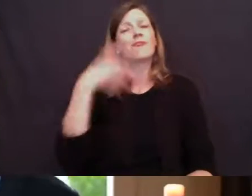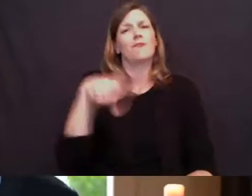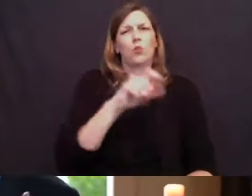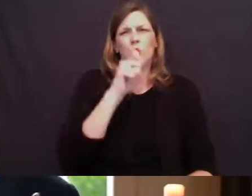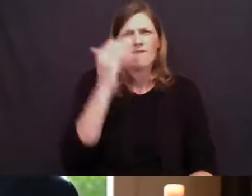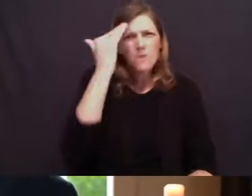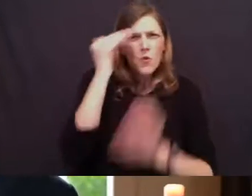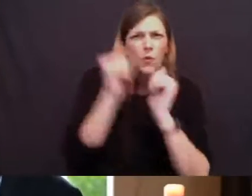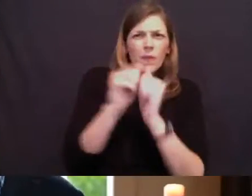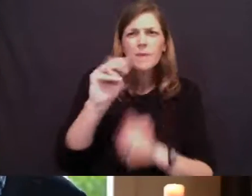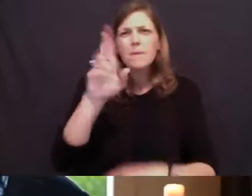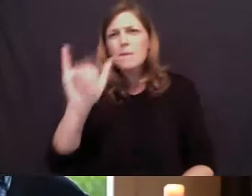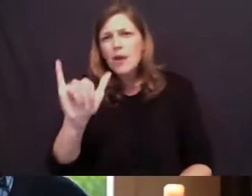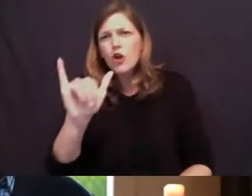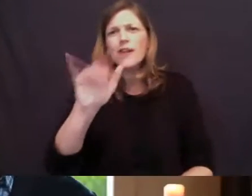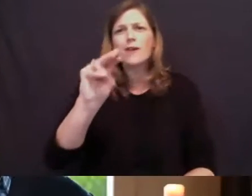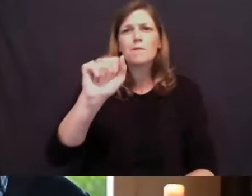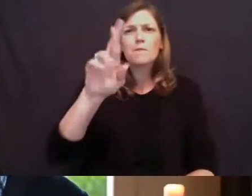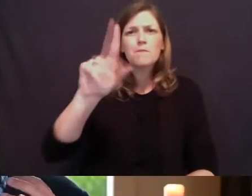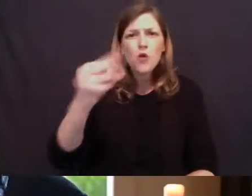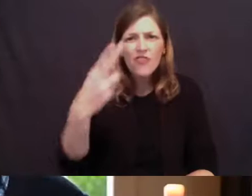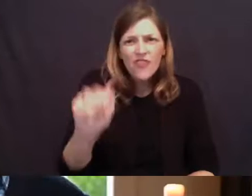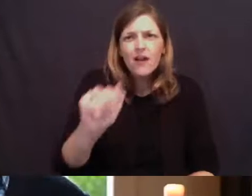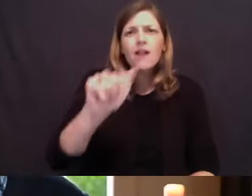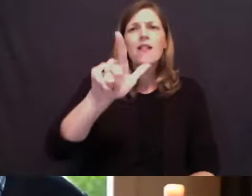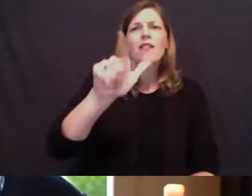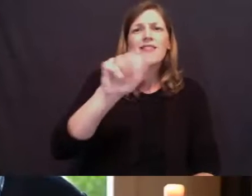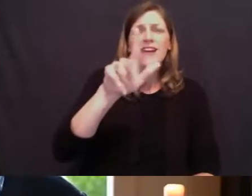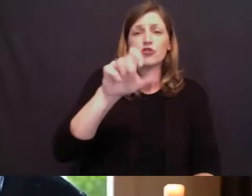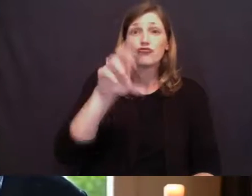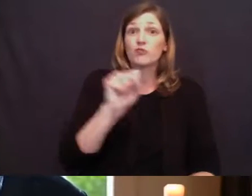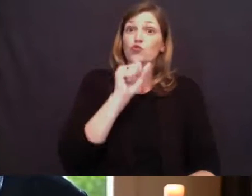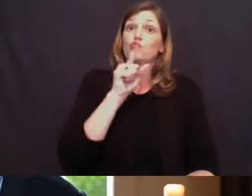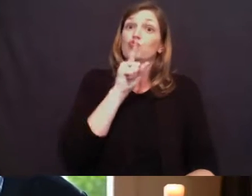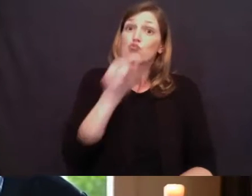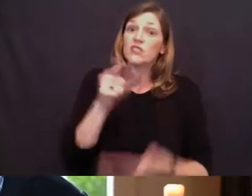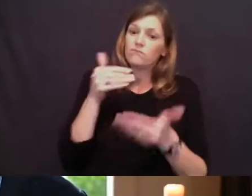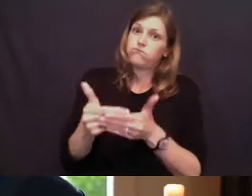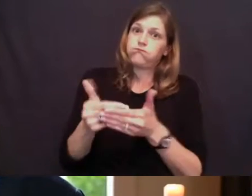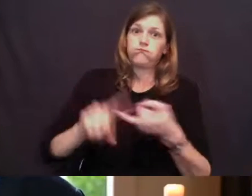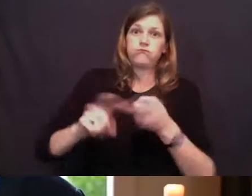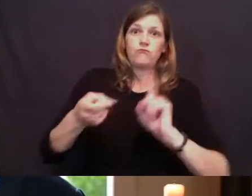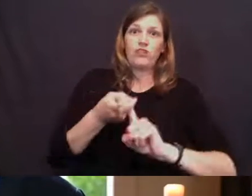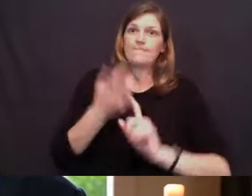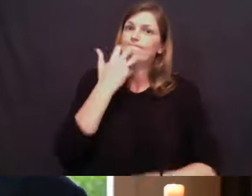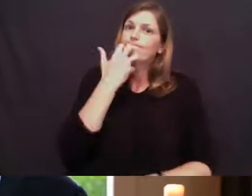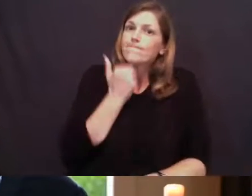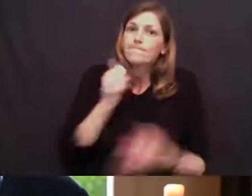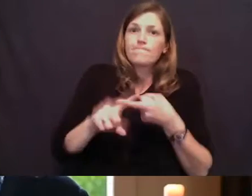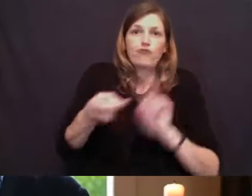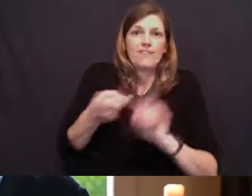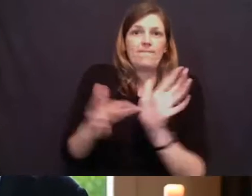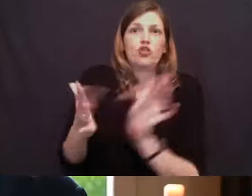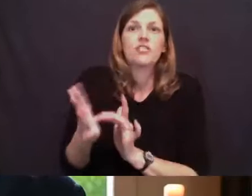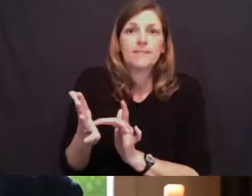who Mary and Martha and Lazarus are, they're really close friends to Jesus. They're dear friends to Jesus. He would